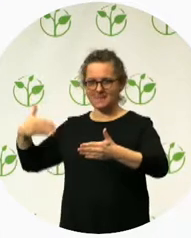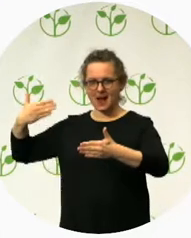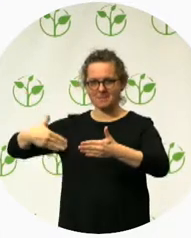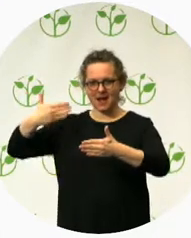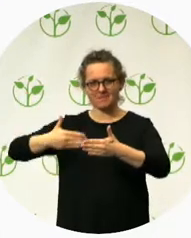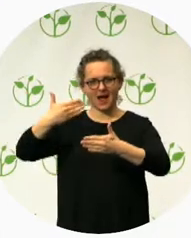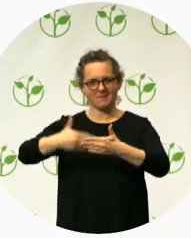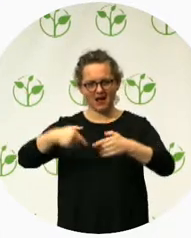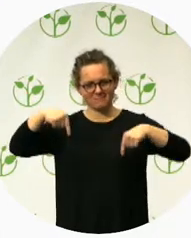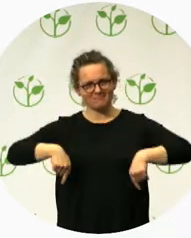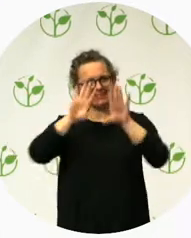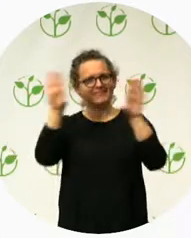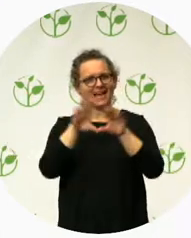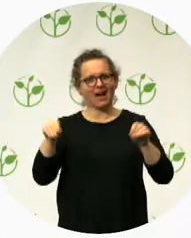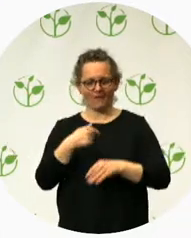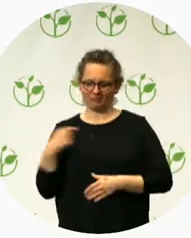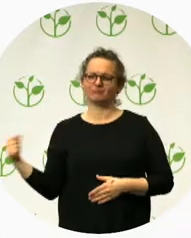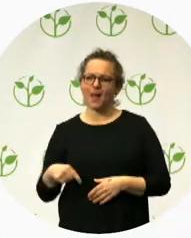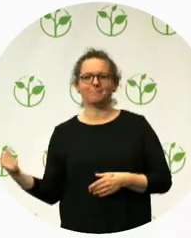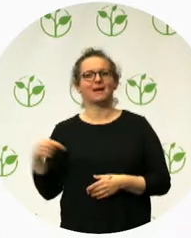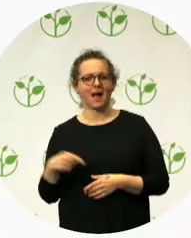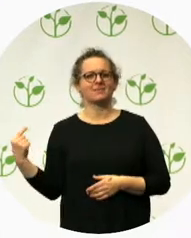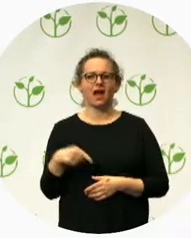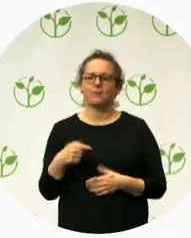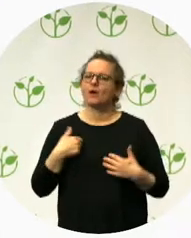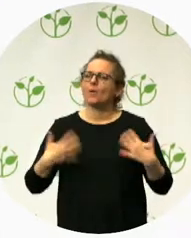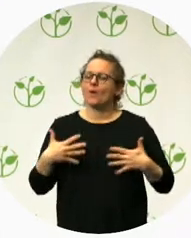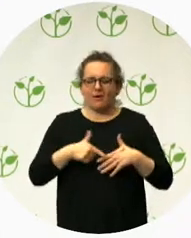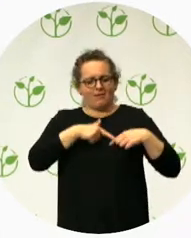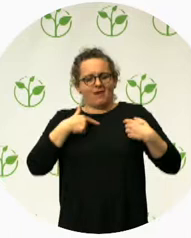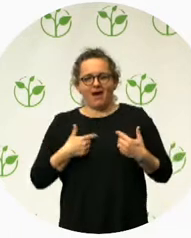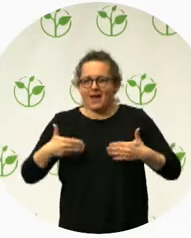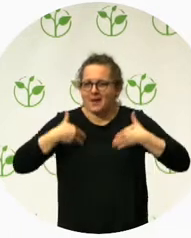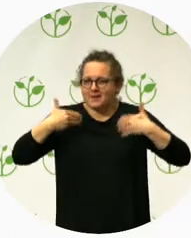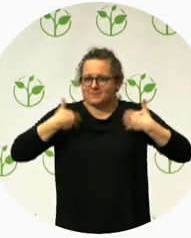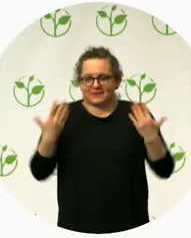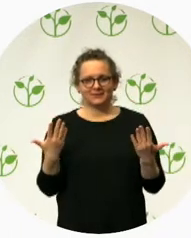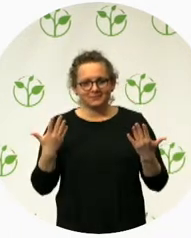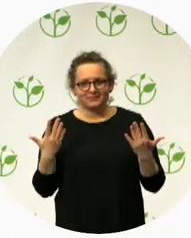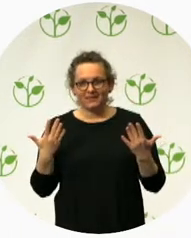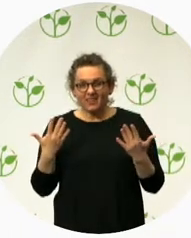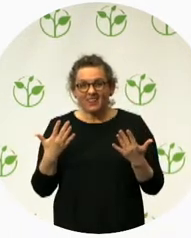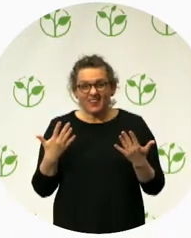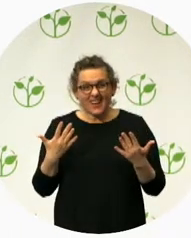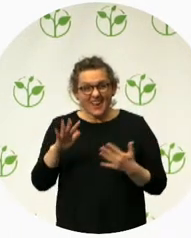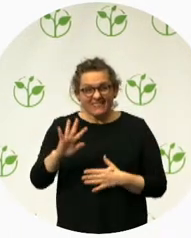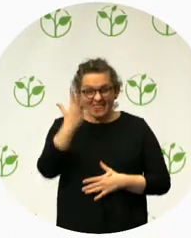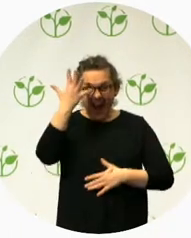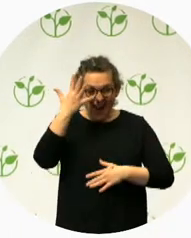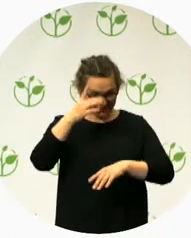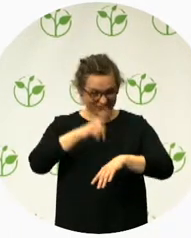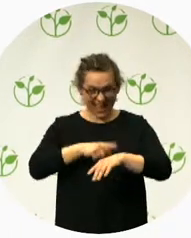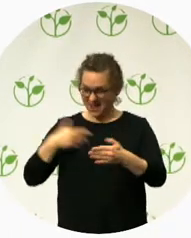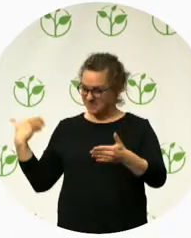and it's a great pleasure for me to be here for this fifth and jubilee time. Dear